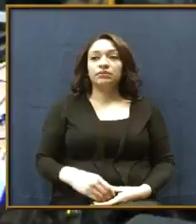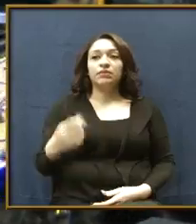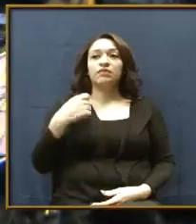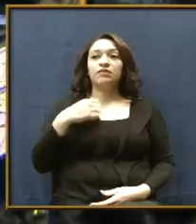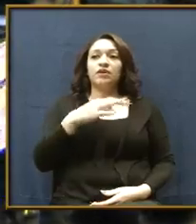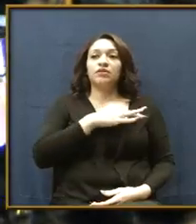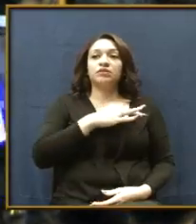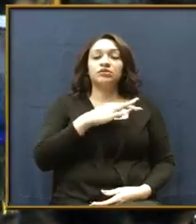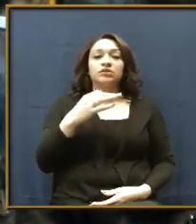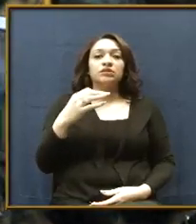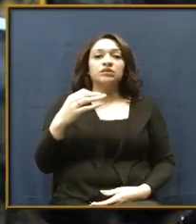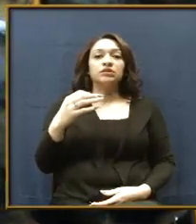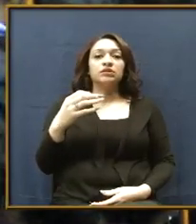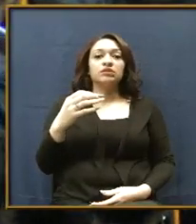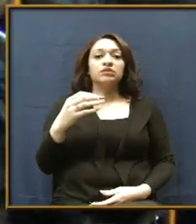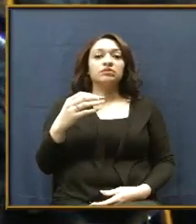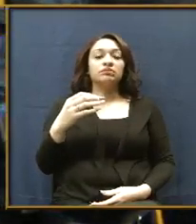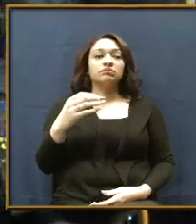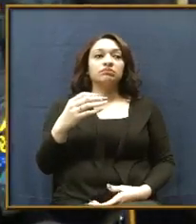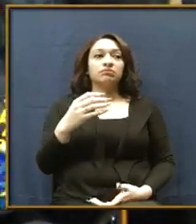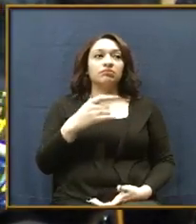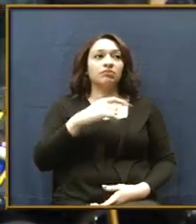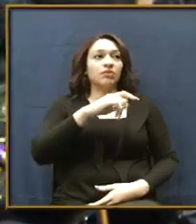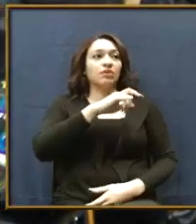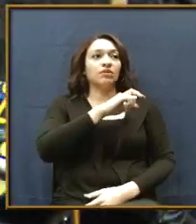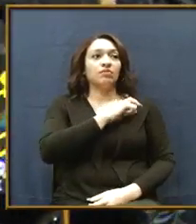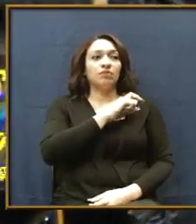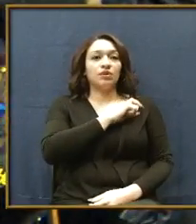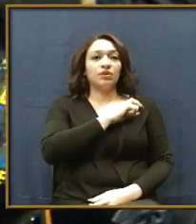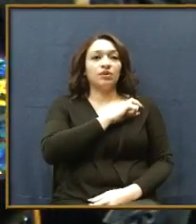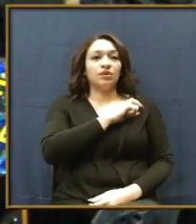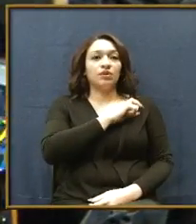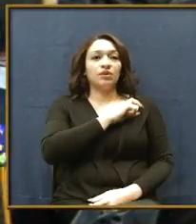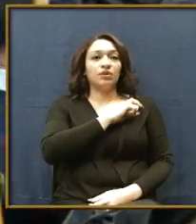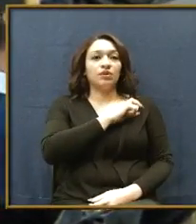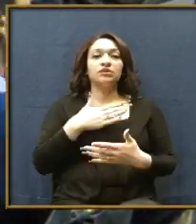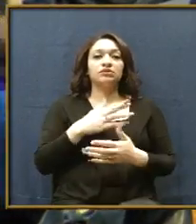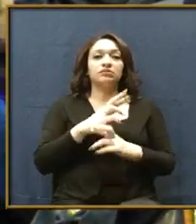would you please prepare the graduates to be recognized?